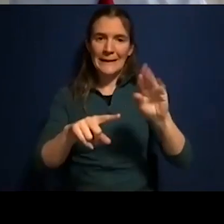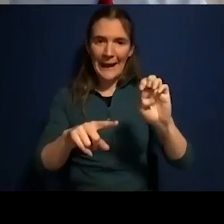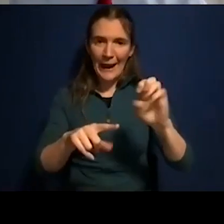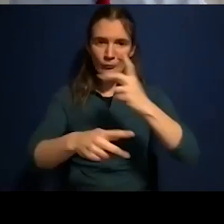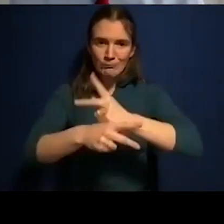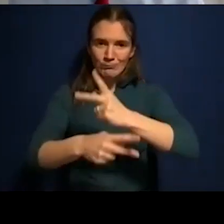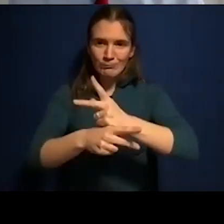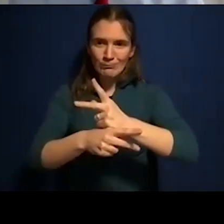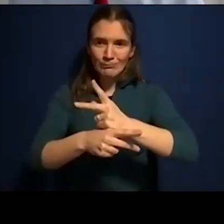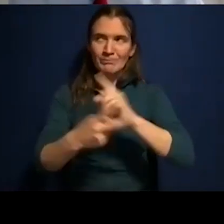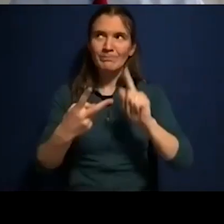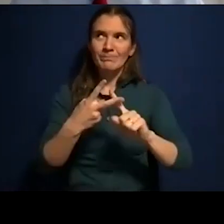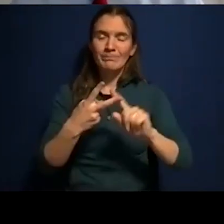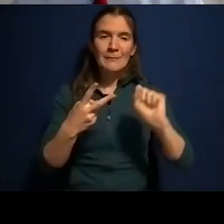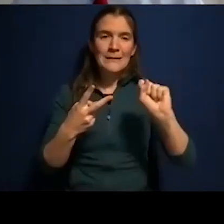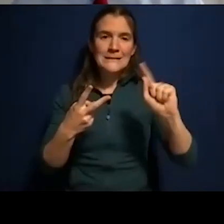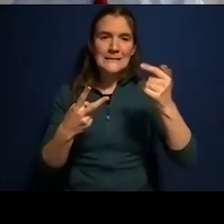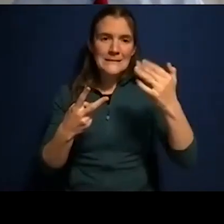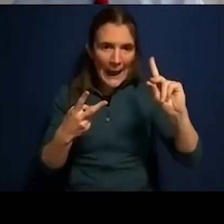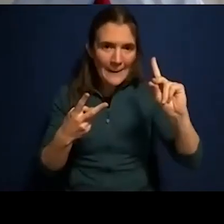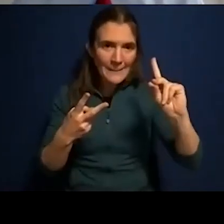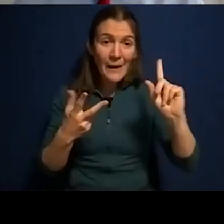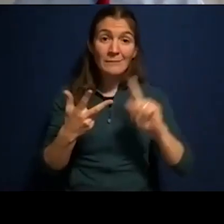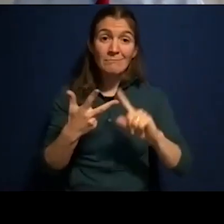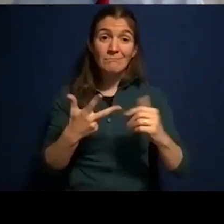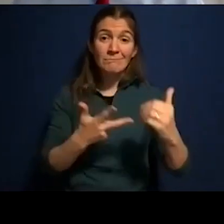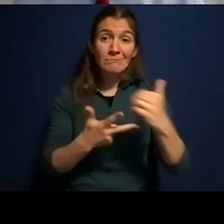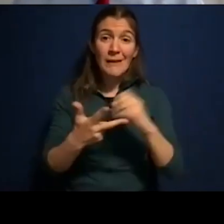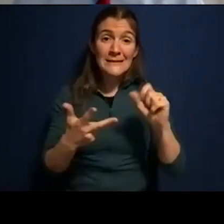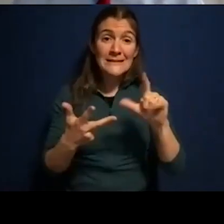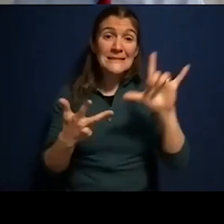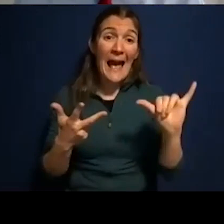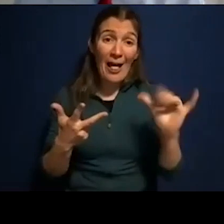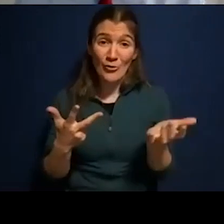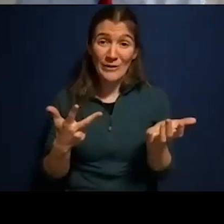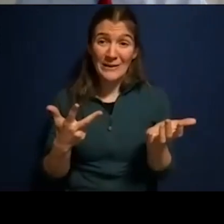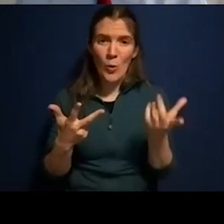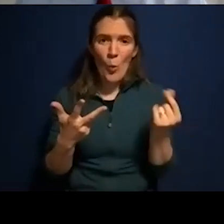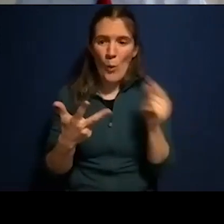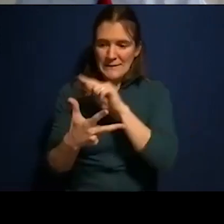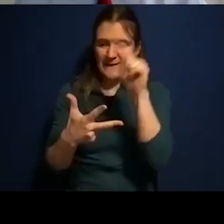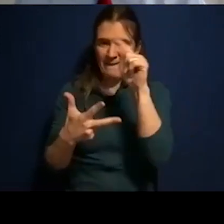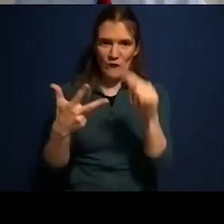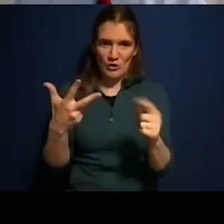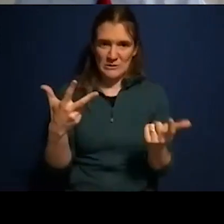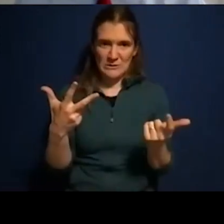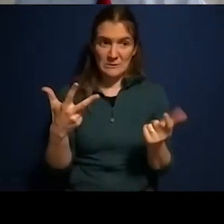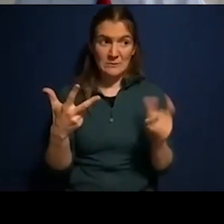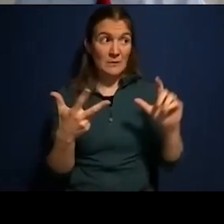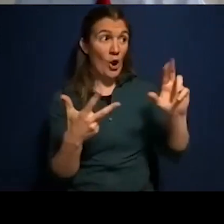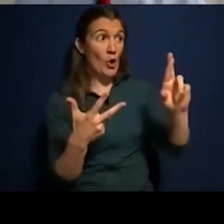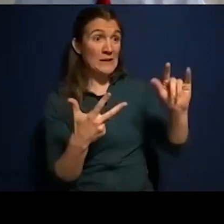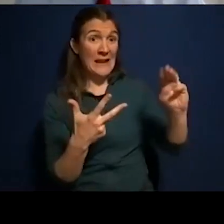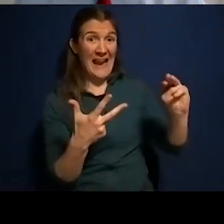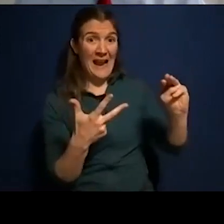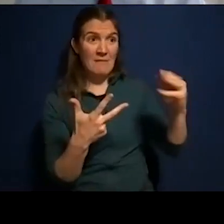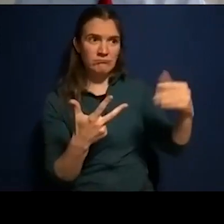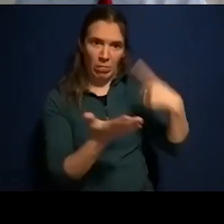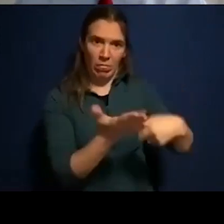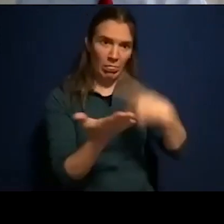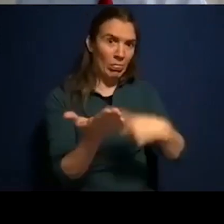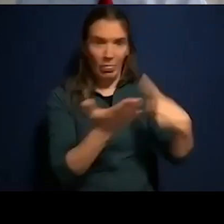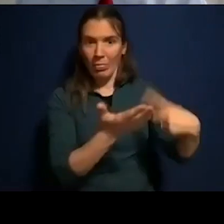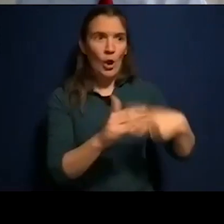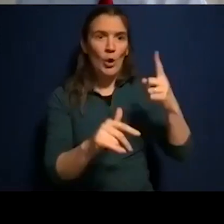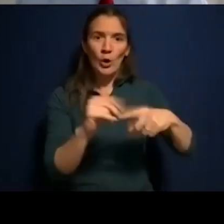stipend and what is salary. I mean, we had this difficulty at RTM, you know, because as a fiscally conservative